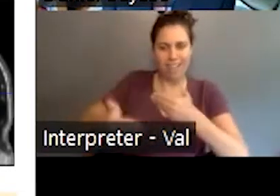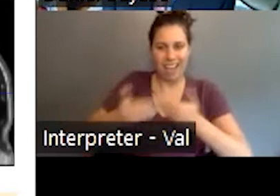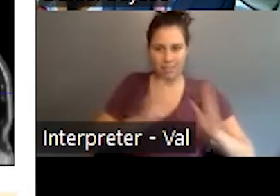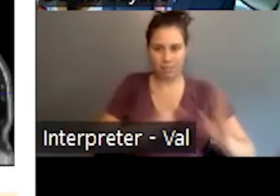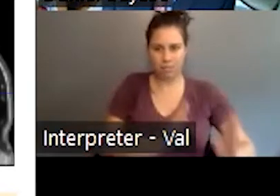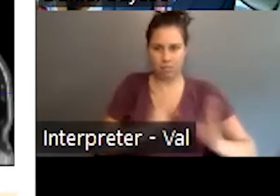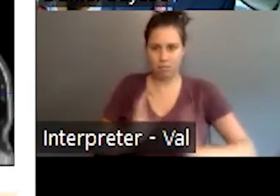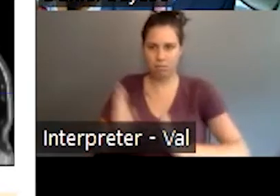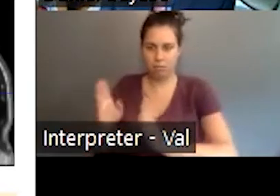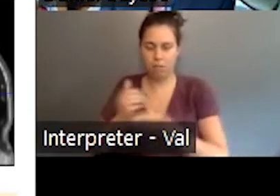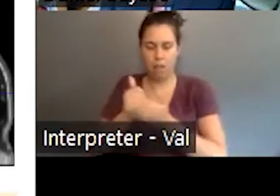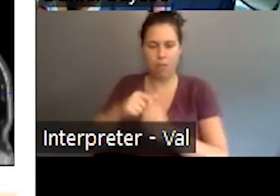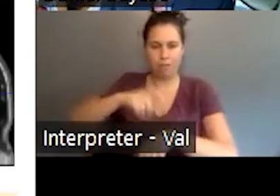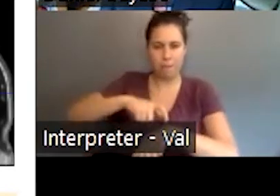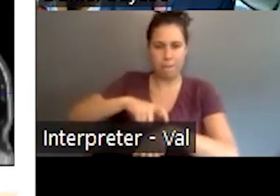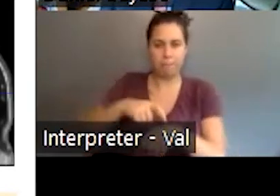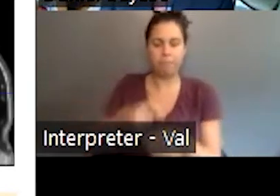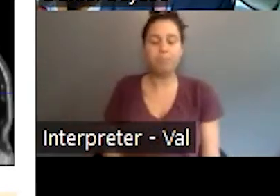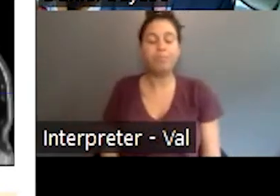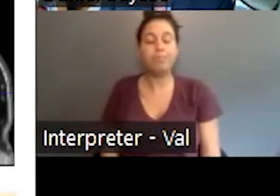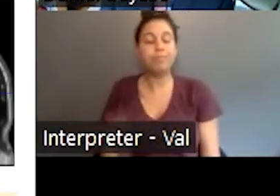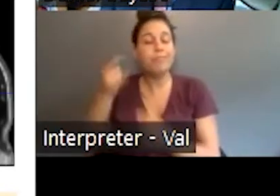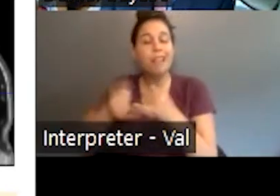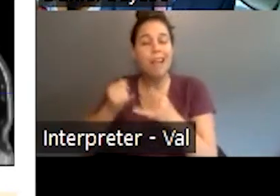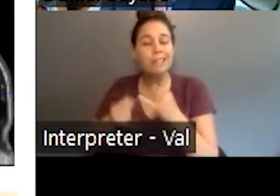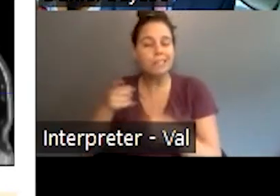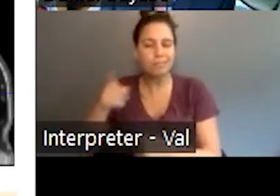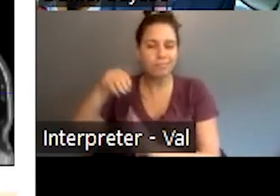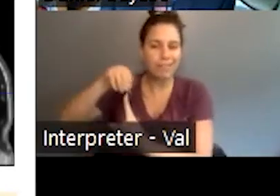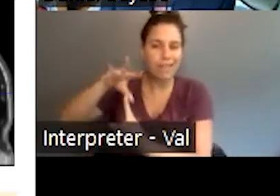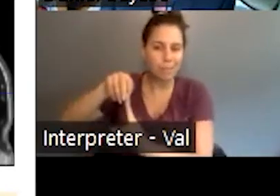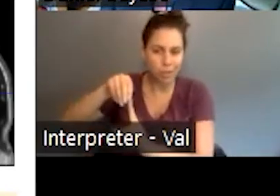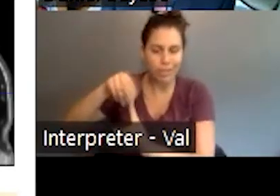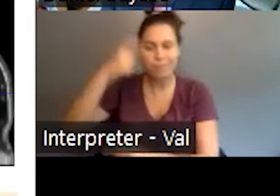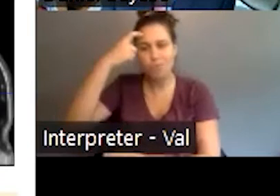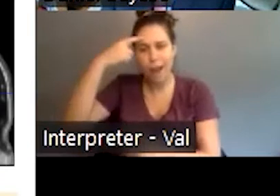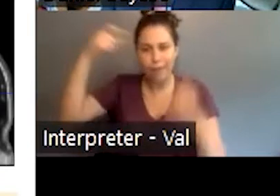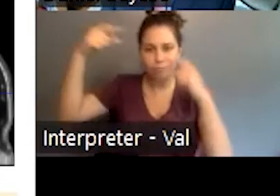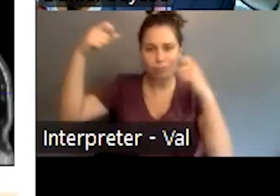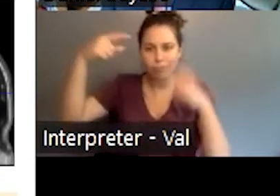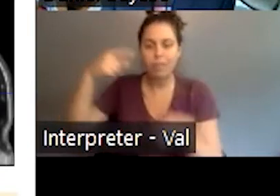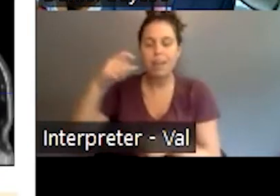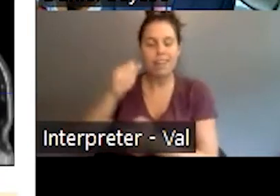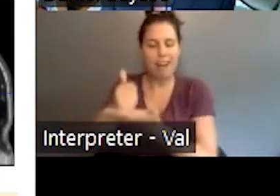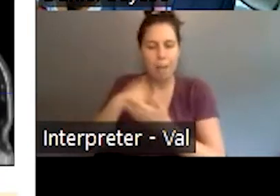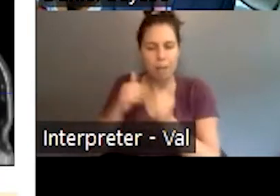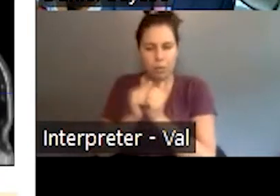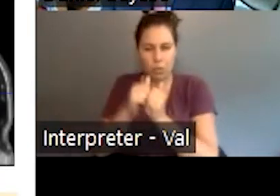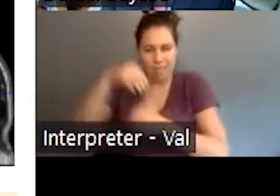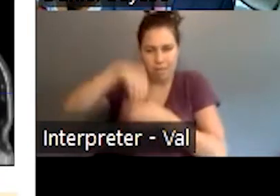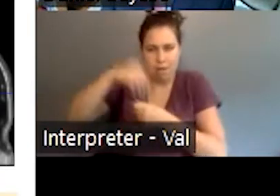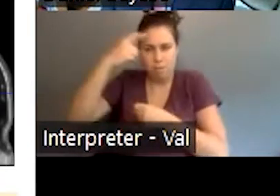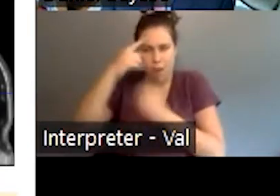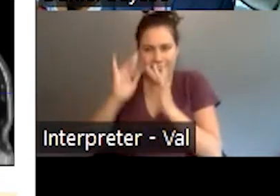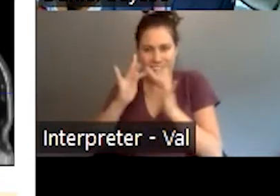characterizes sleep. And finally, imaging or brain circuitry, again, can look at connectivity and intrinsic brain